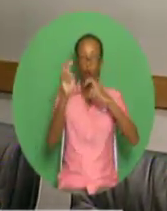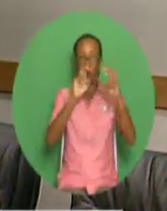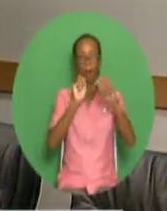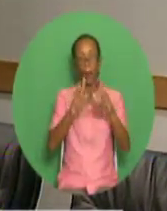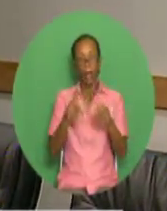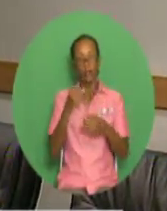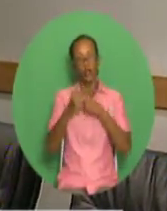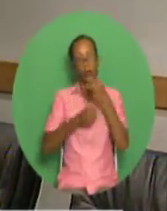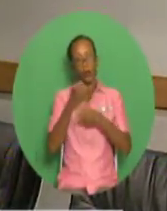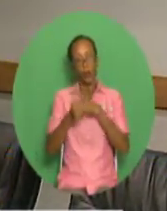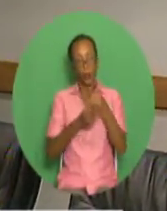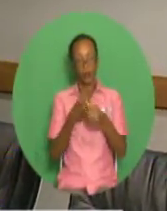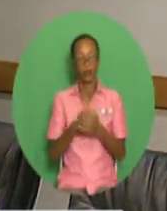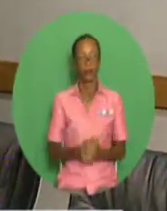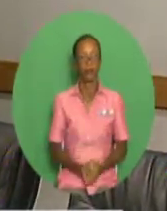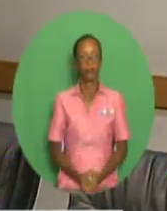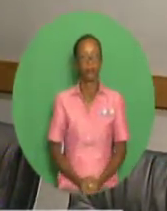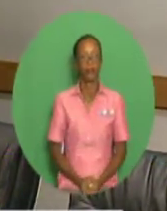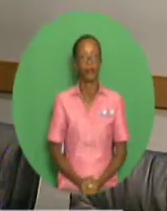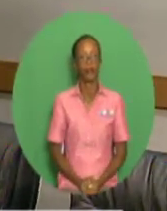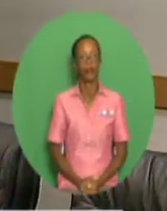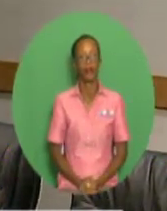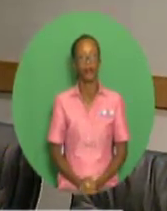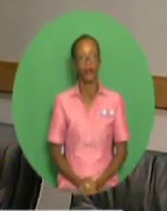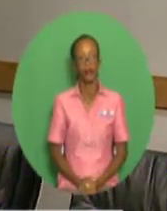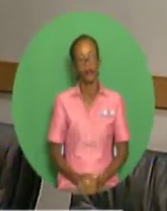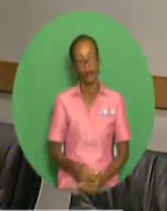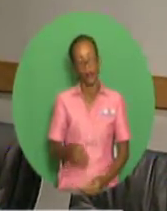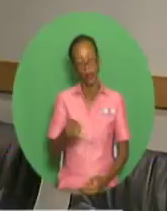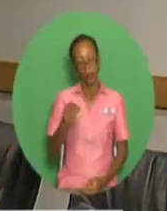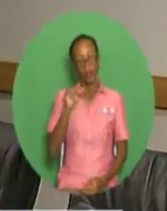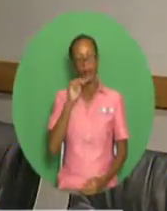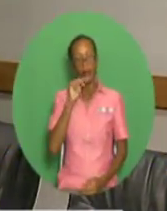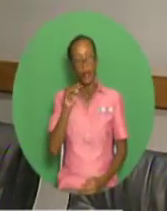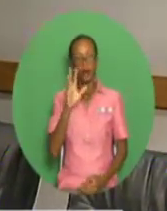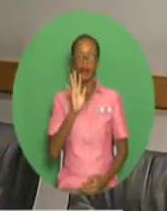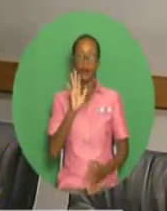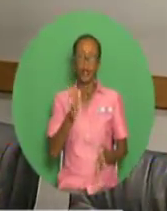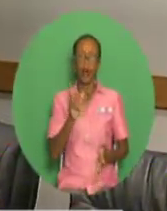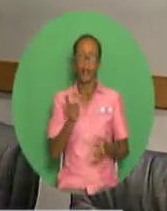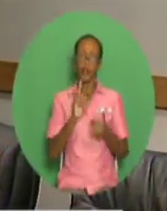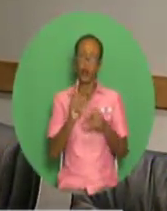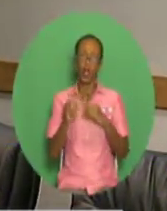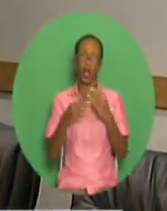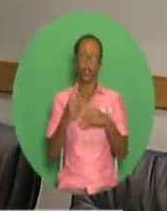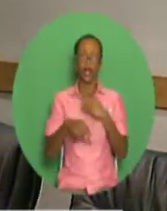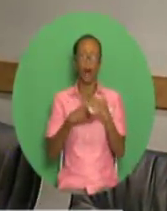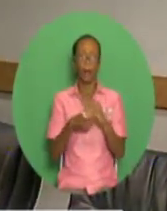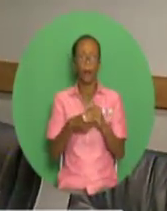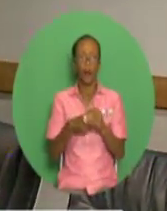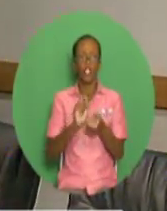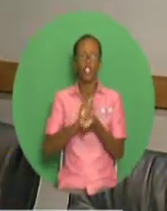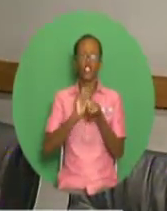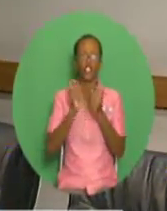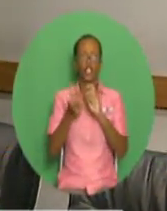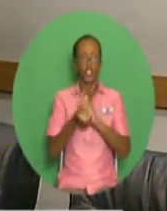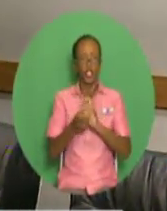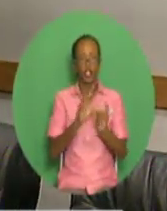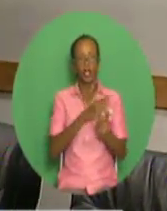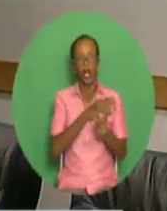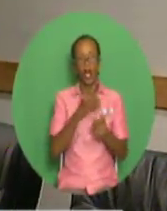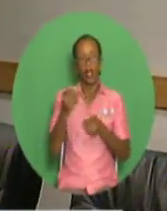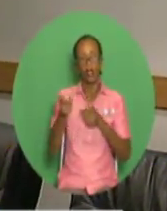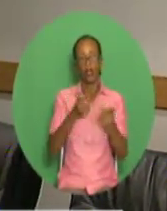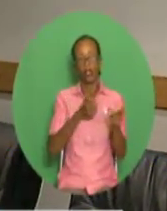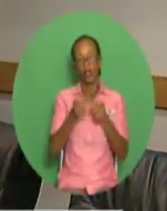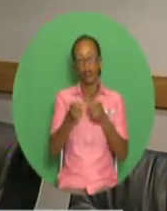back at the grassroots level. Madam Speaker, we have a lot of work to do with regards to the reform and the governance. And you would have heard